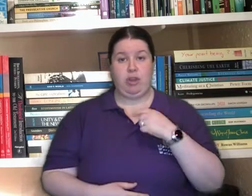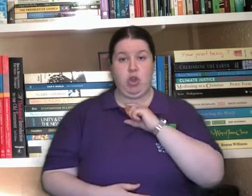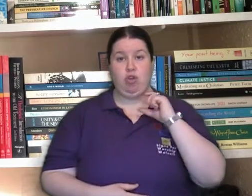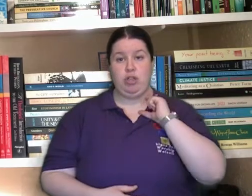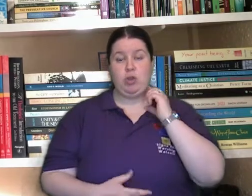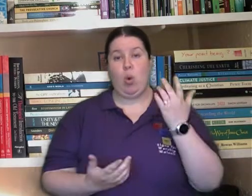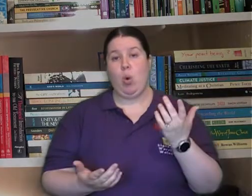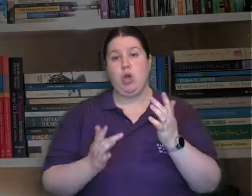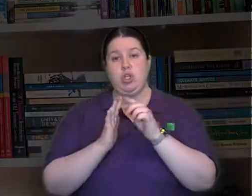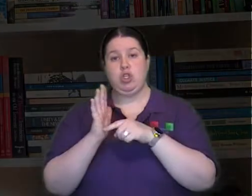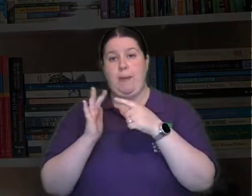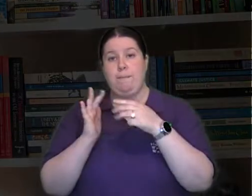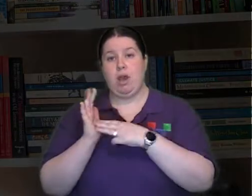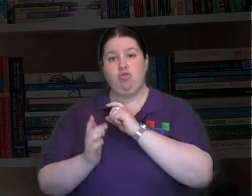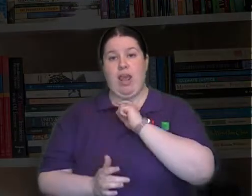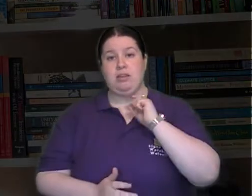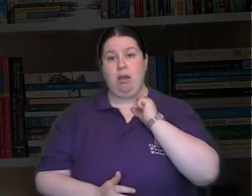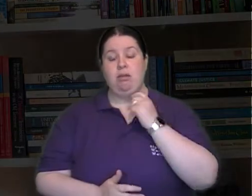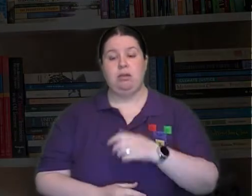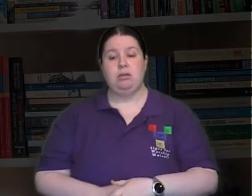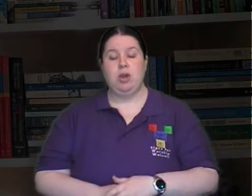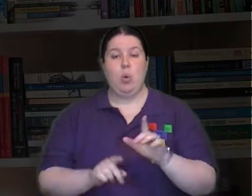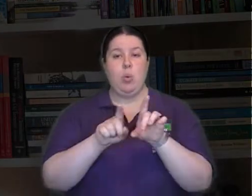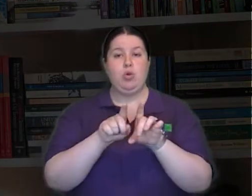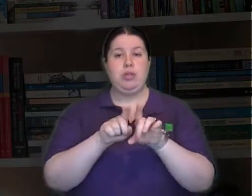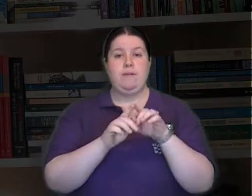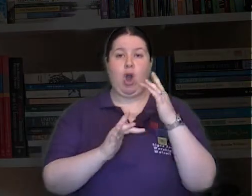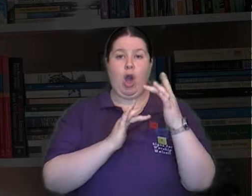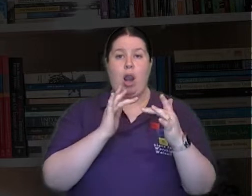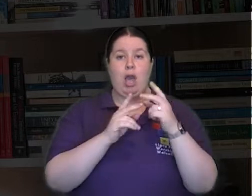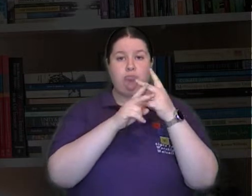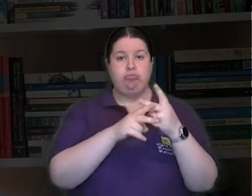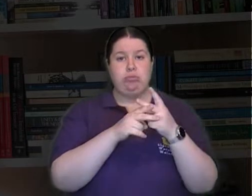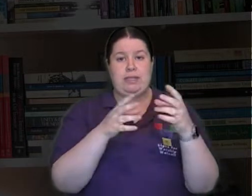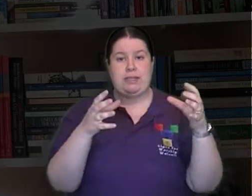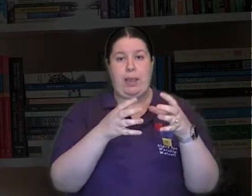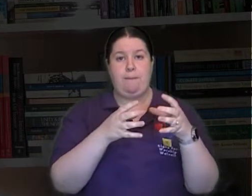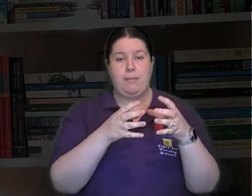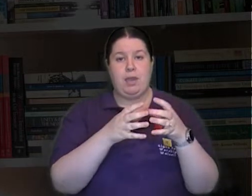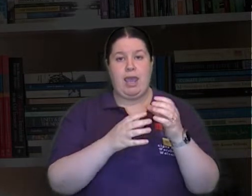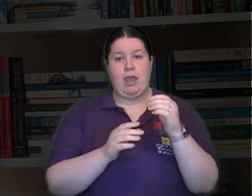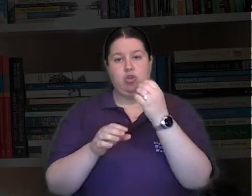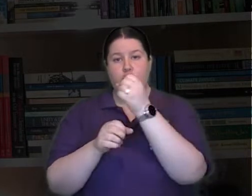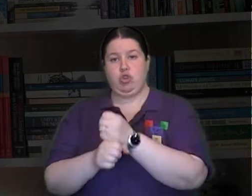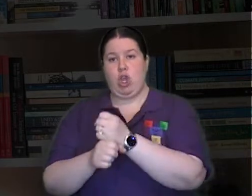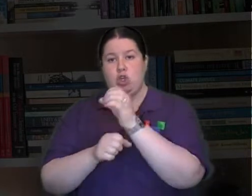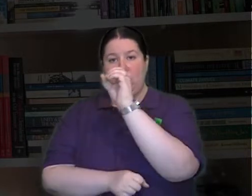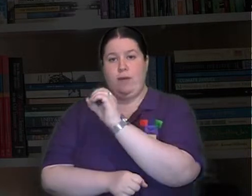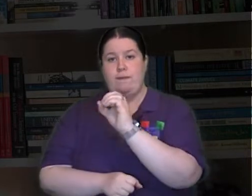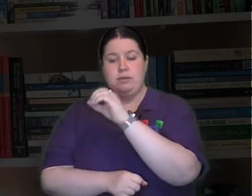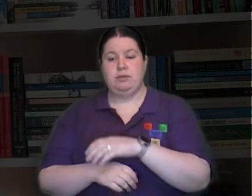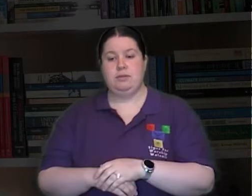you can email me, the curate, or Jim, our rector. And of course, there is our online pastoral team and the